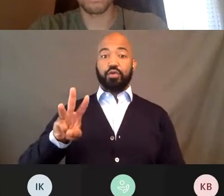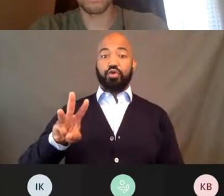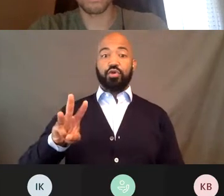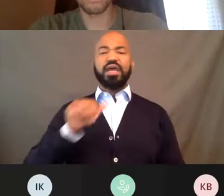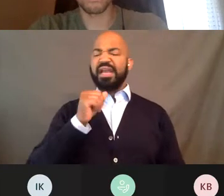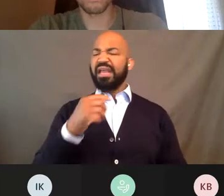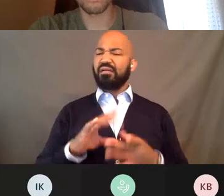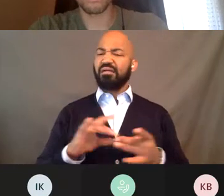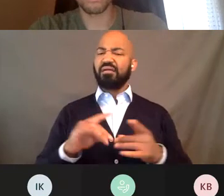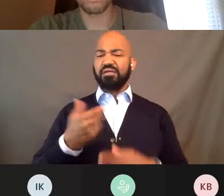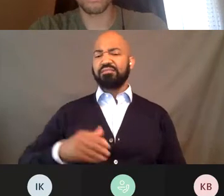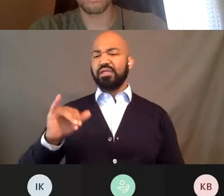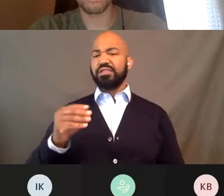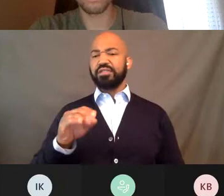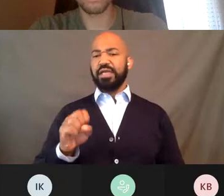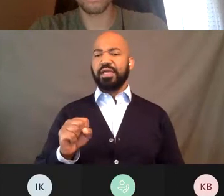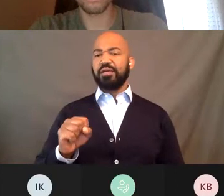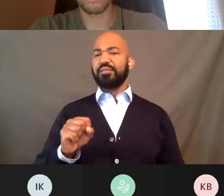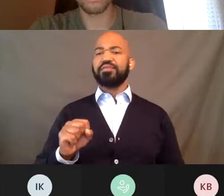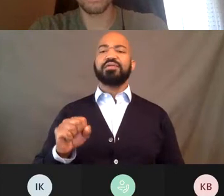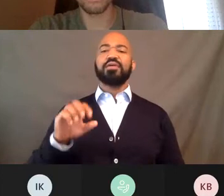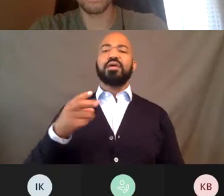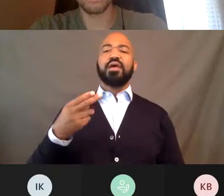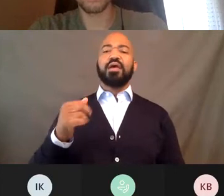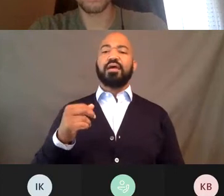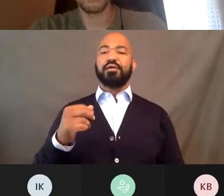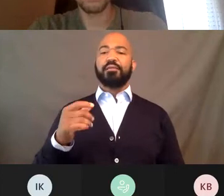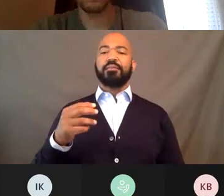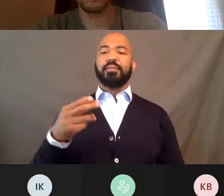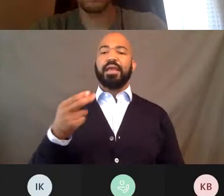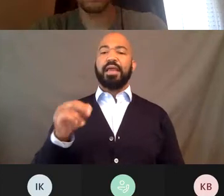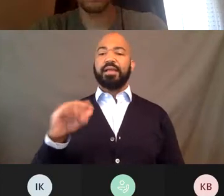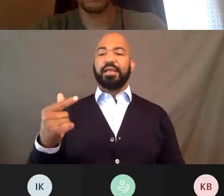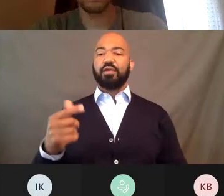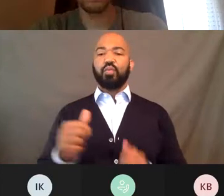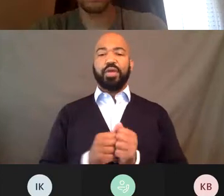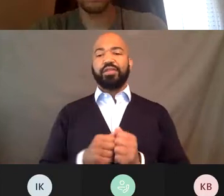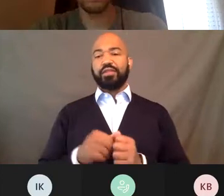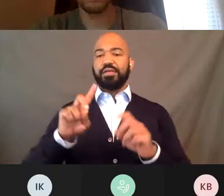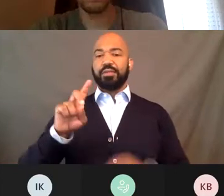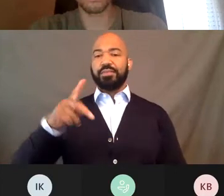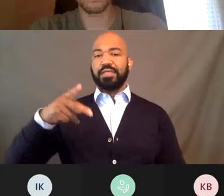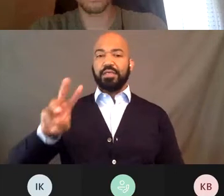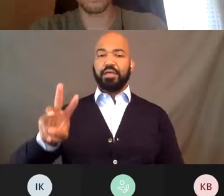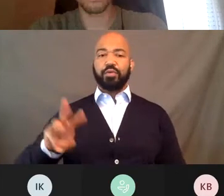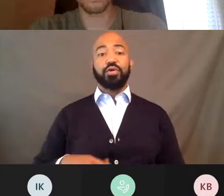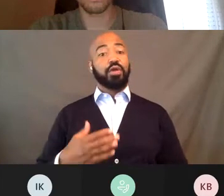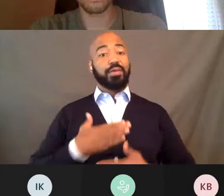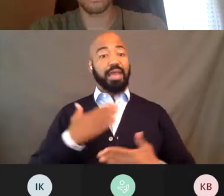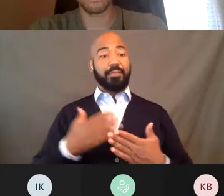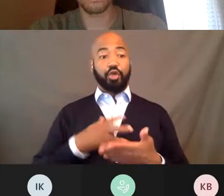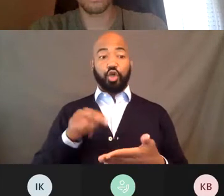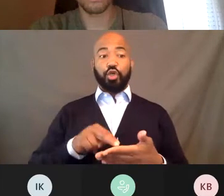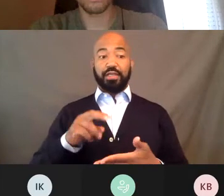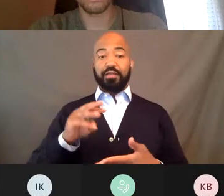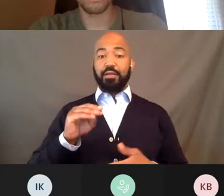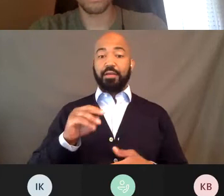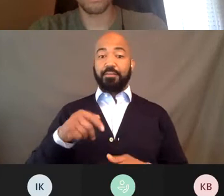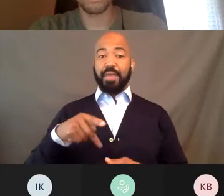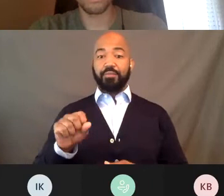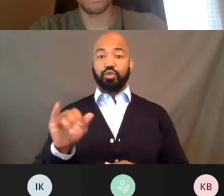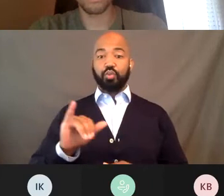the way, but James Hannig with the Department of Public Works. We'd be happy to look at those maps as well, and especially looking at like an